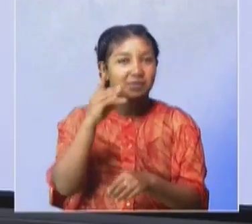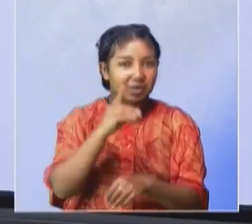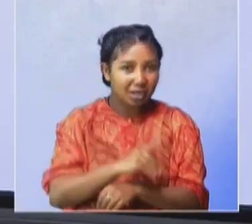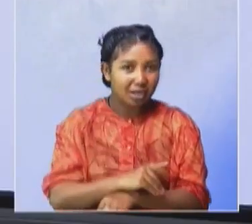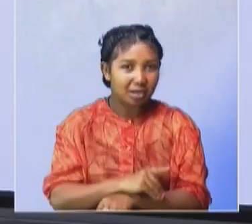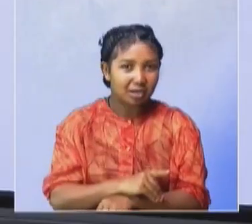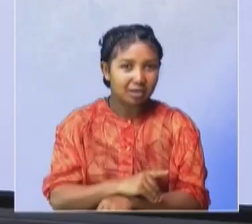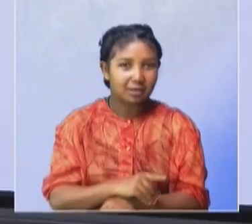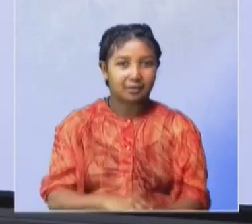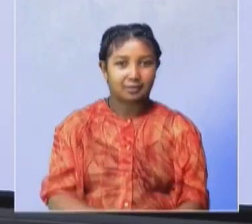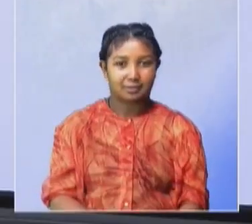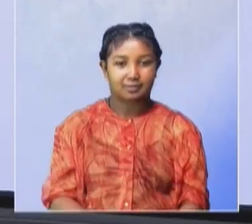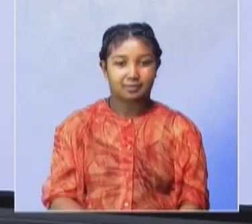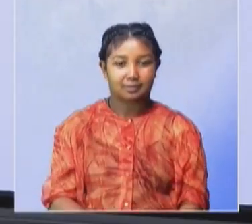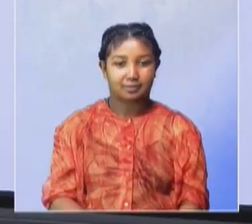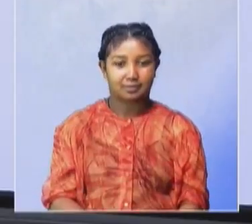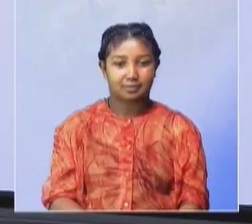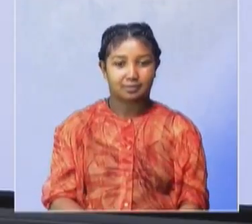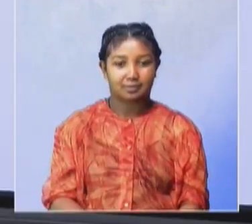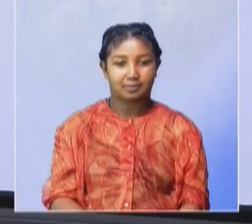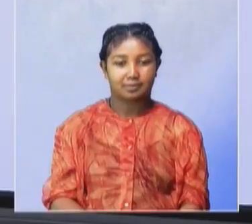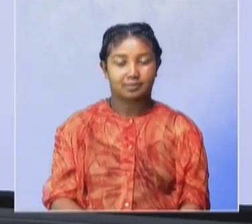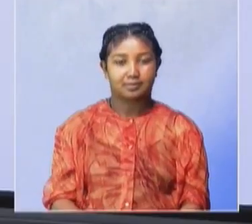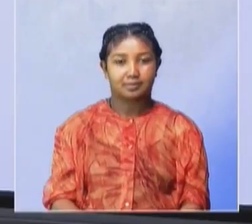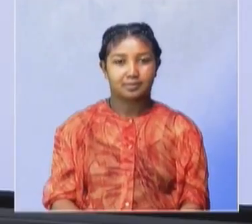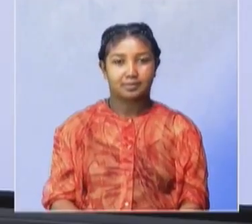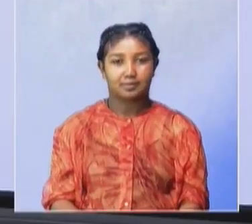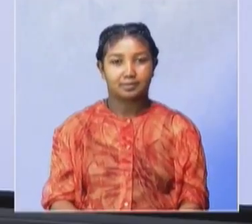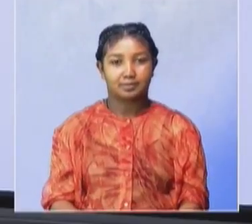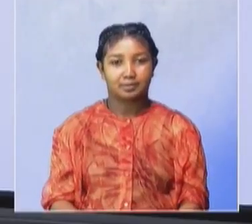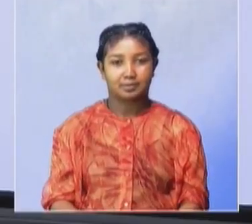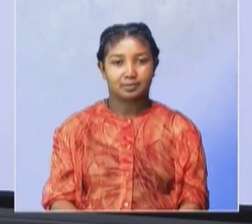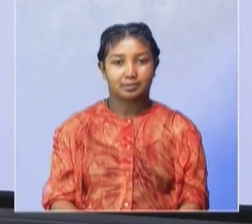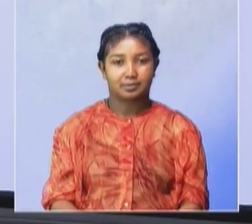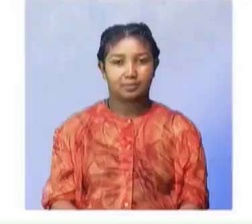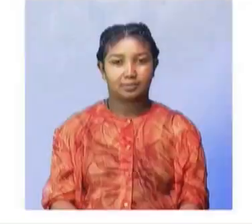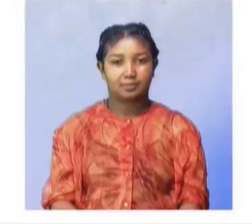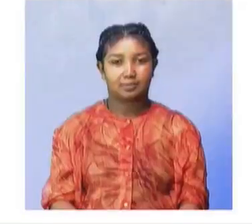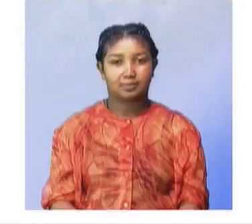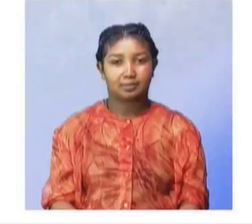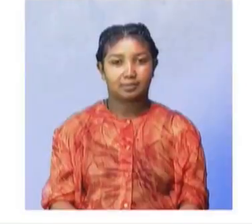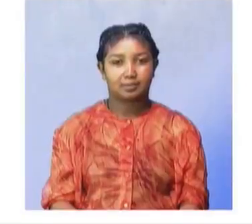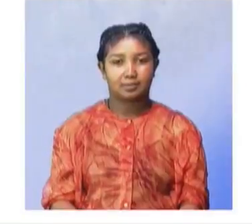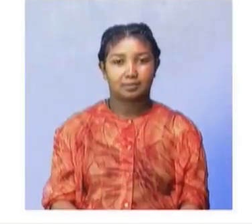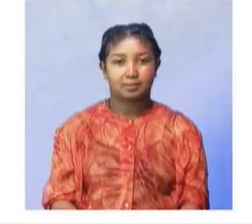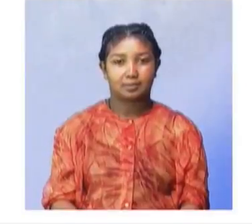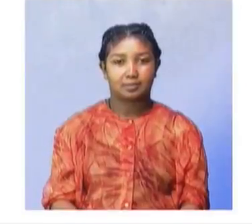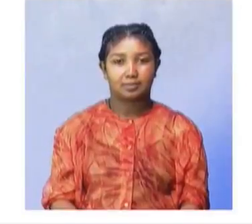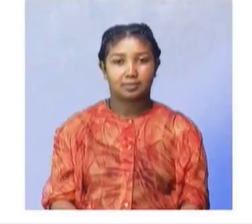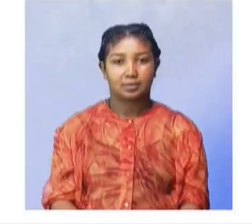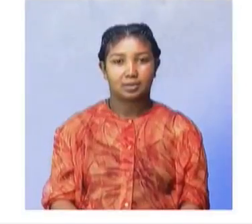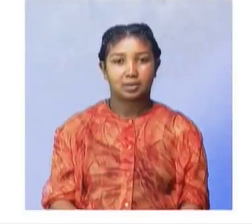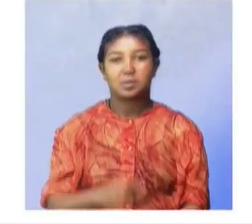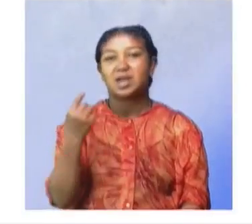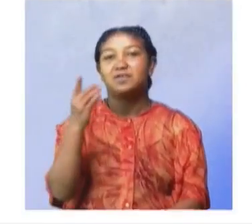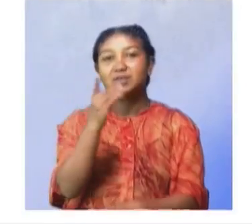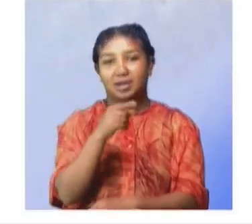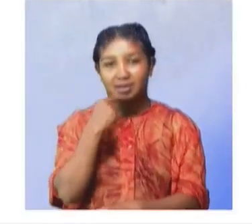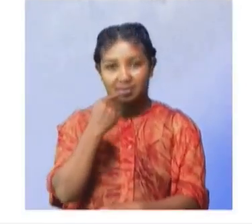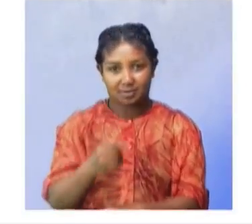Let me add one thing. School, for example. Let us say every day.